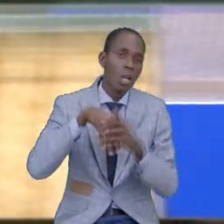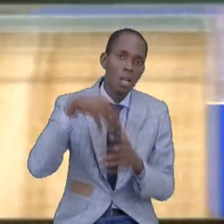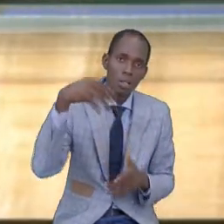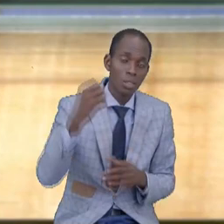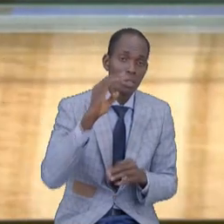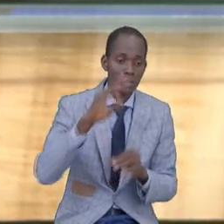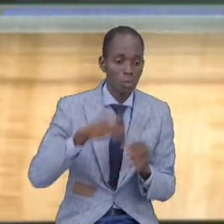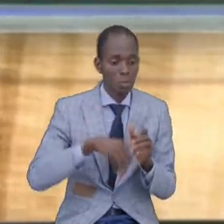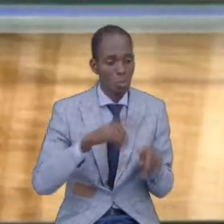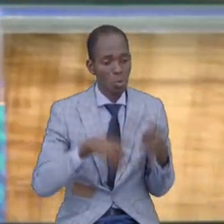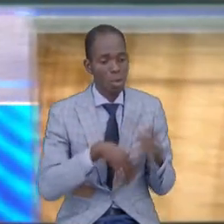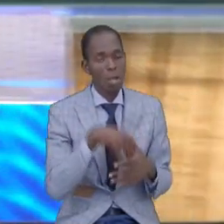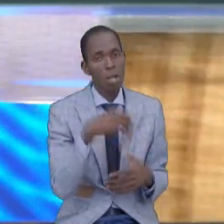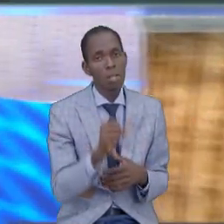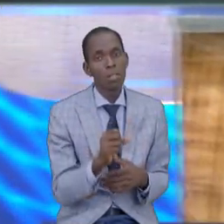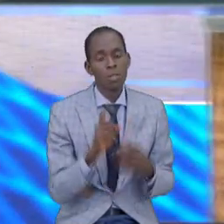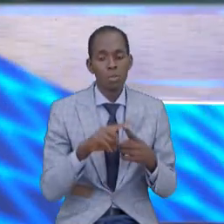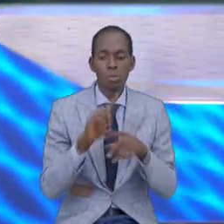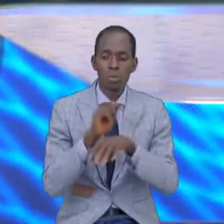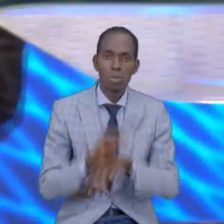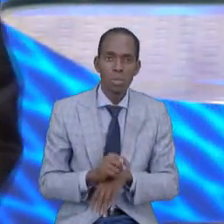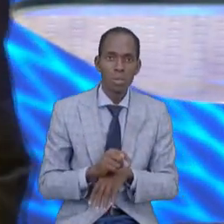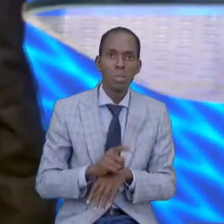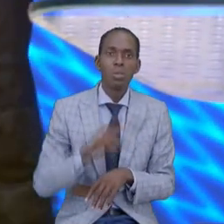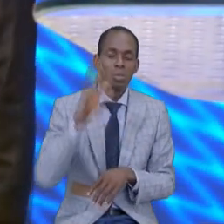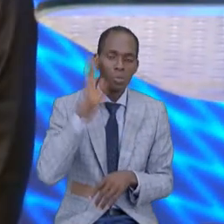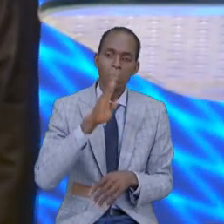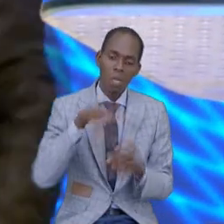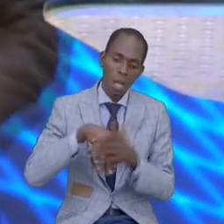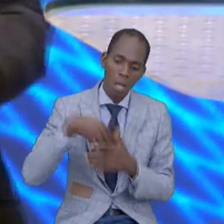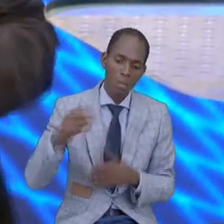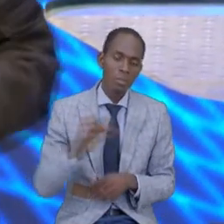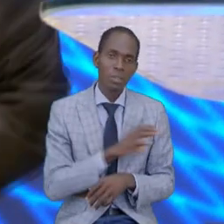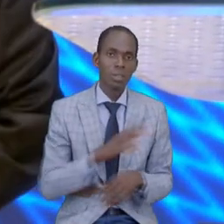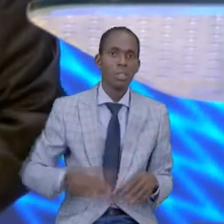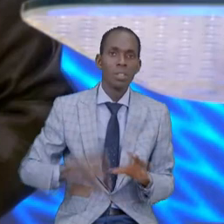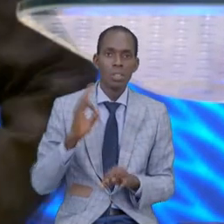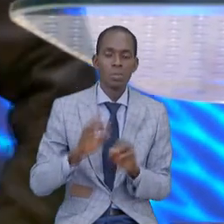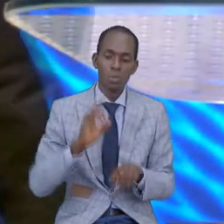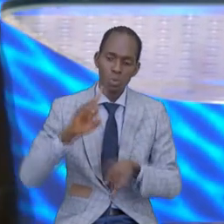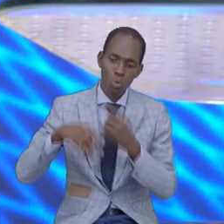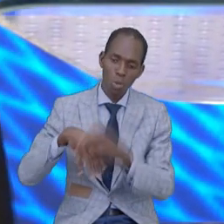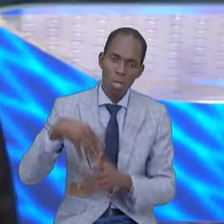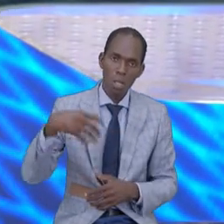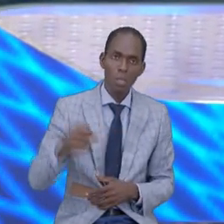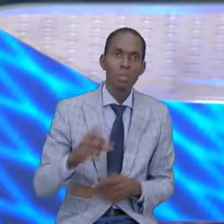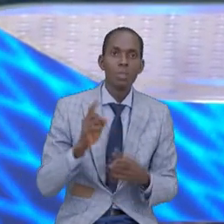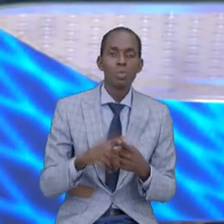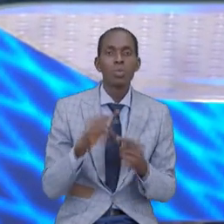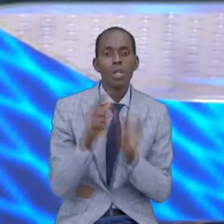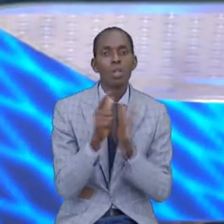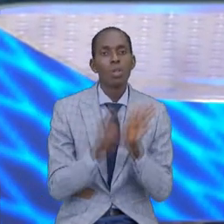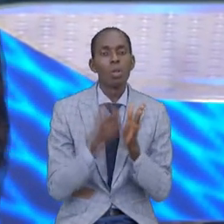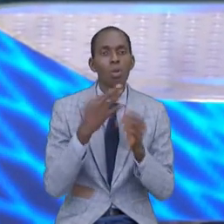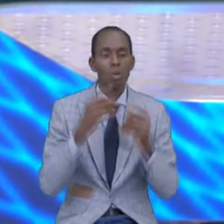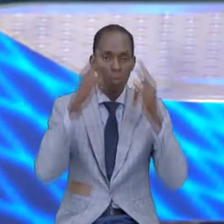out to tradition, you'll be outside Christ. If you crawl out to the law of